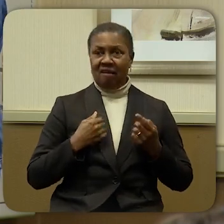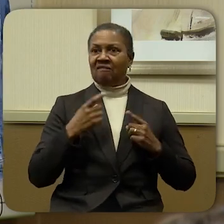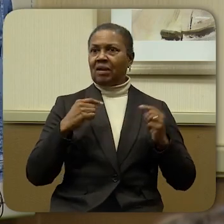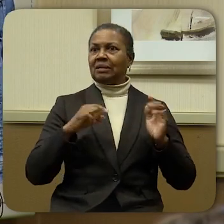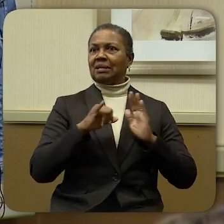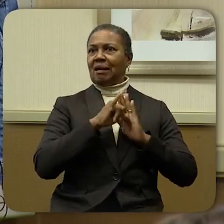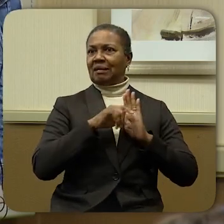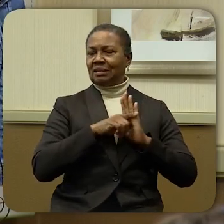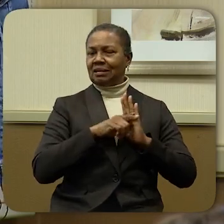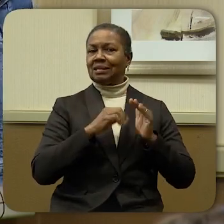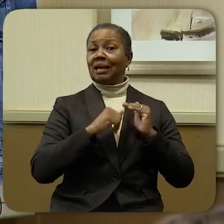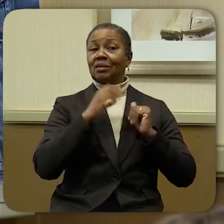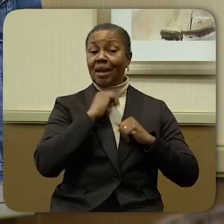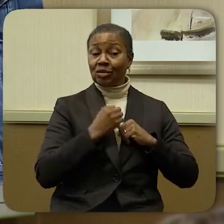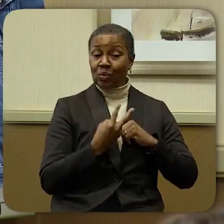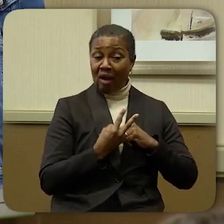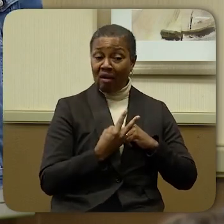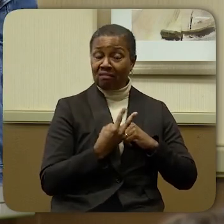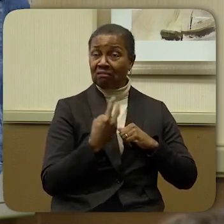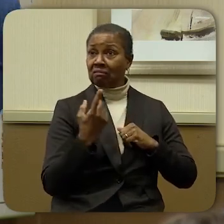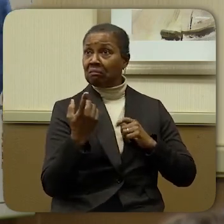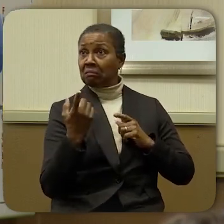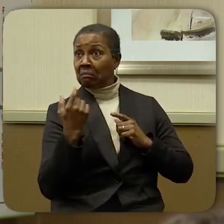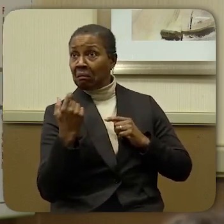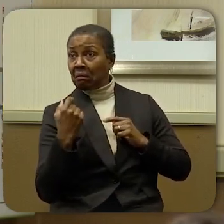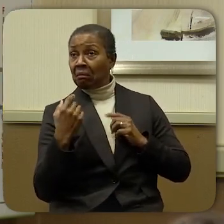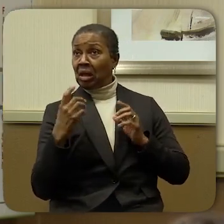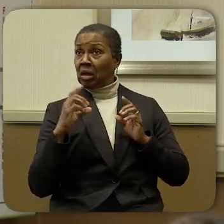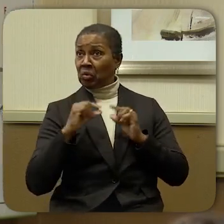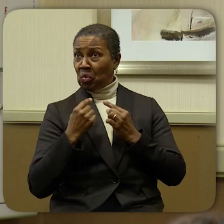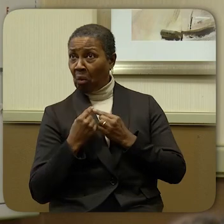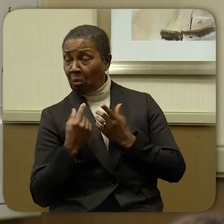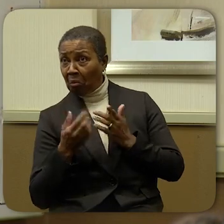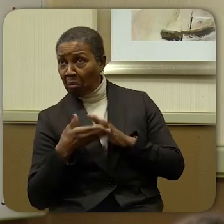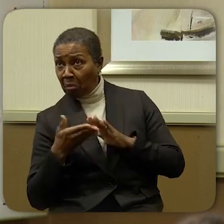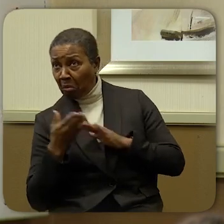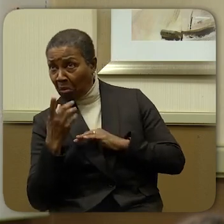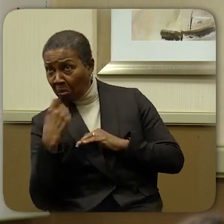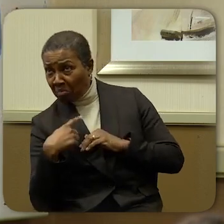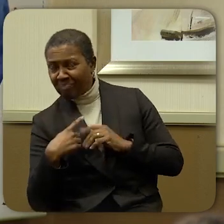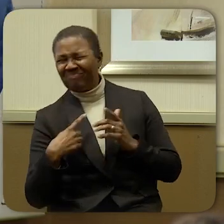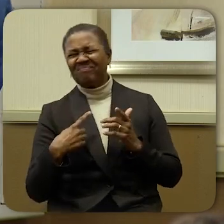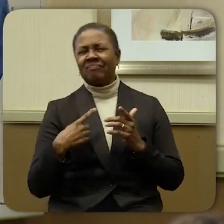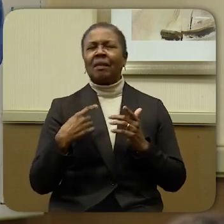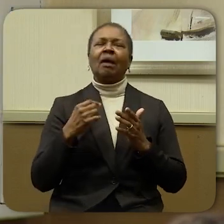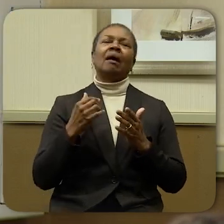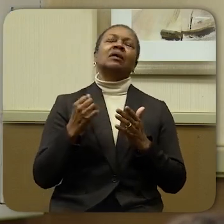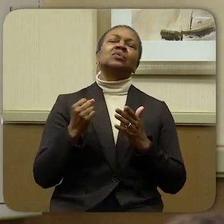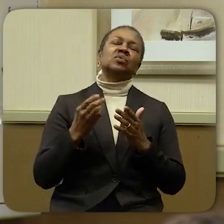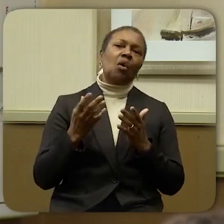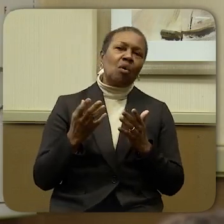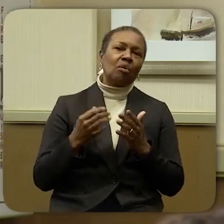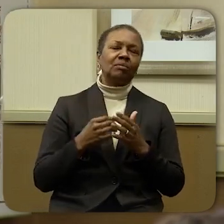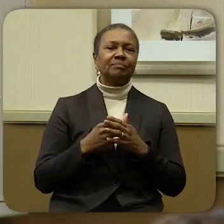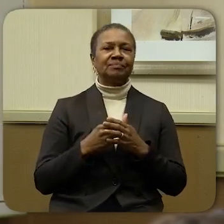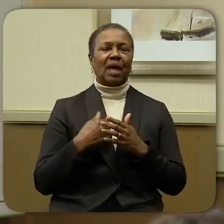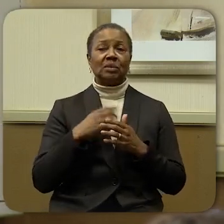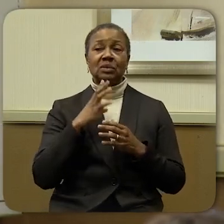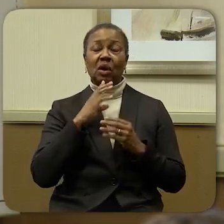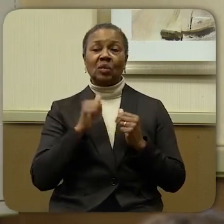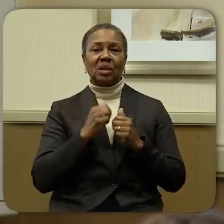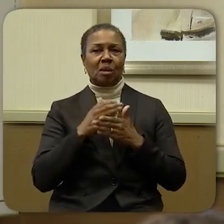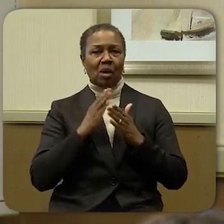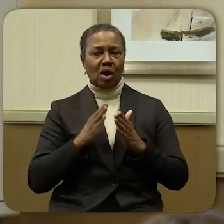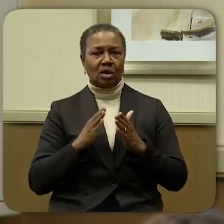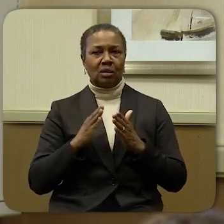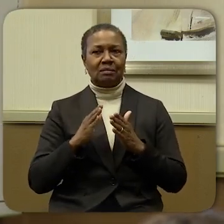identities under the age of 12, and that's kind of been our youngest that we've done. And so, and I was talking to a